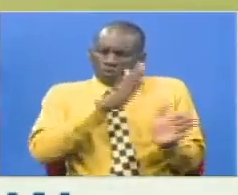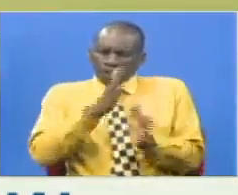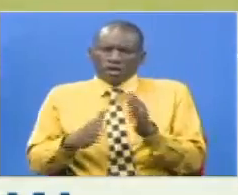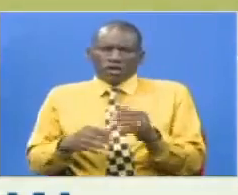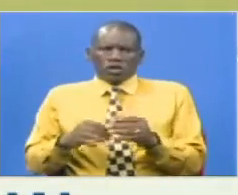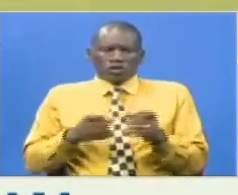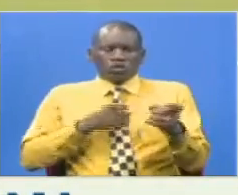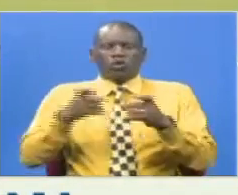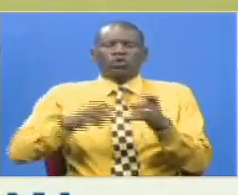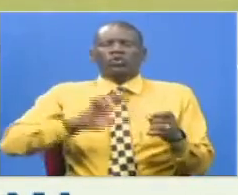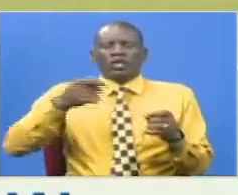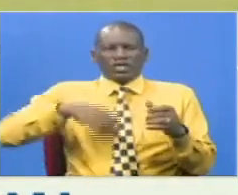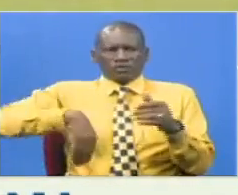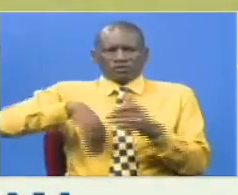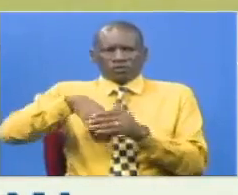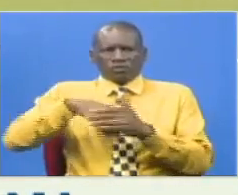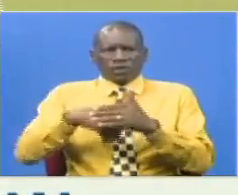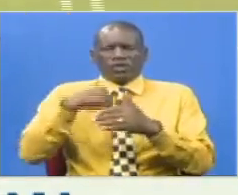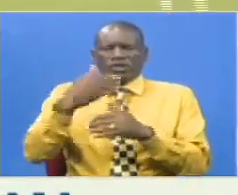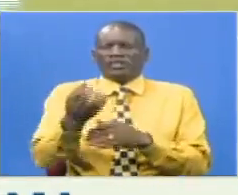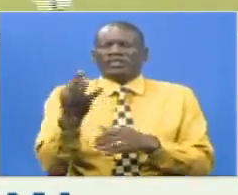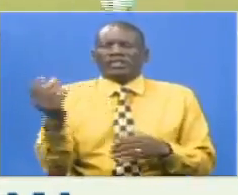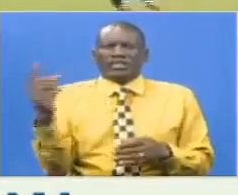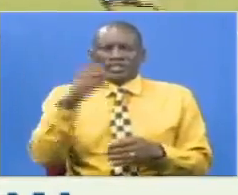run Kenyan football for the next 30 days.